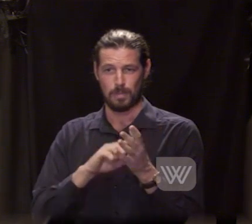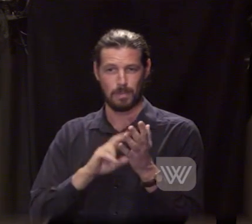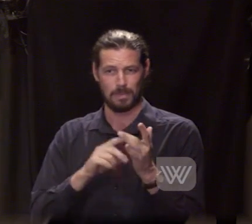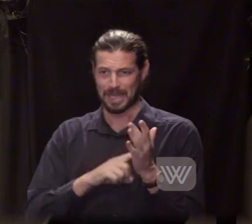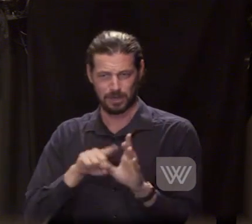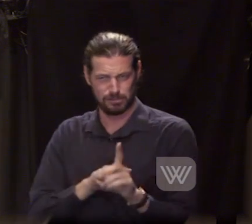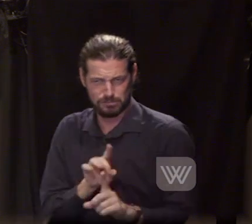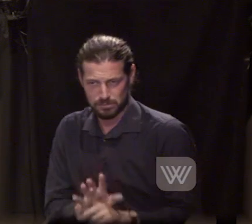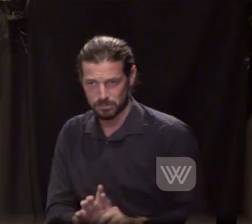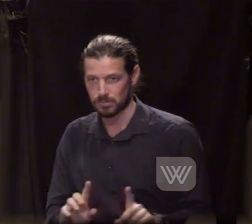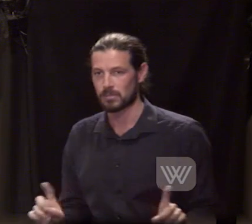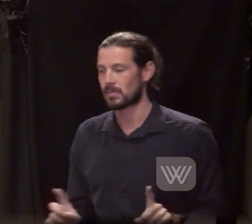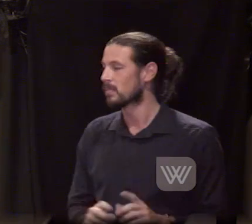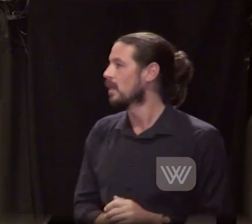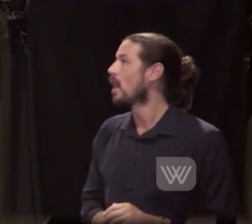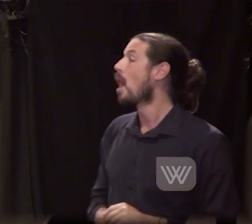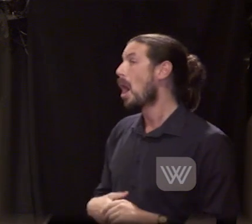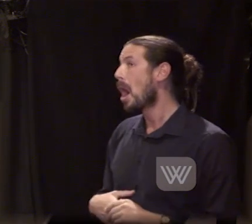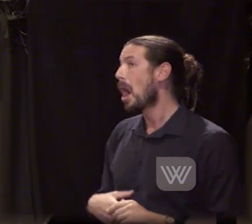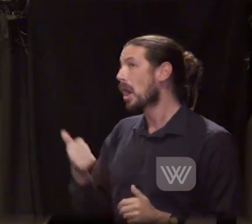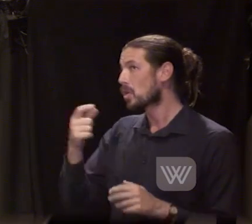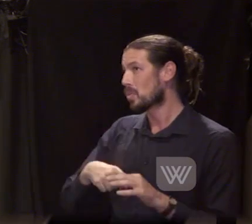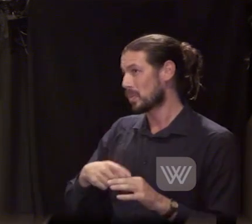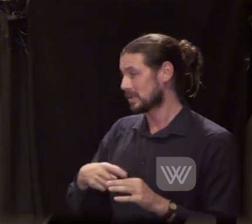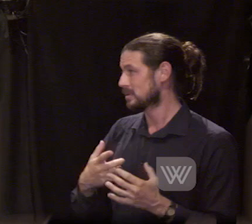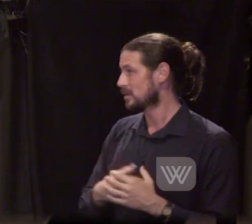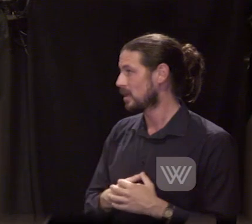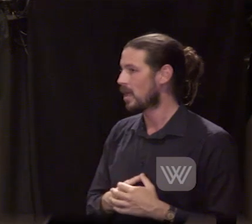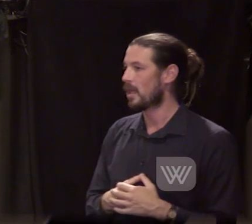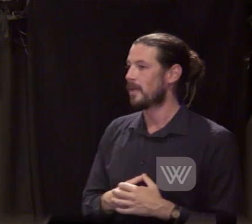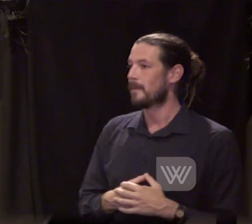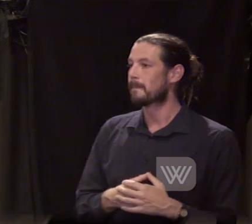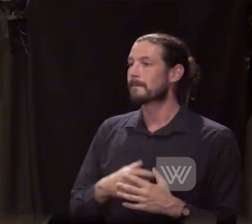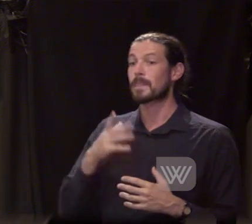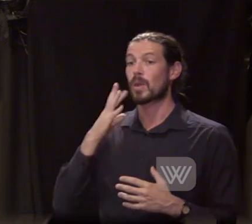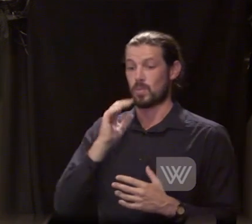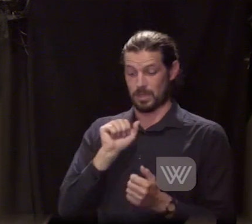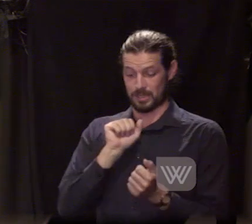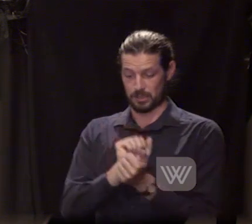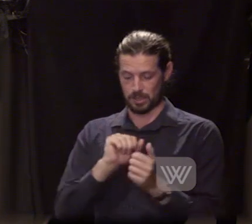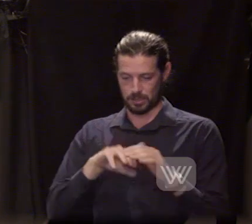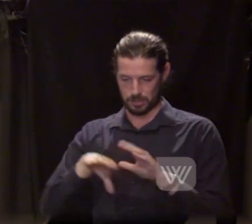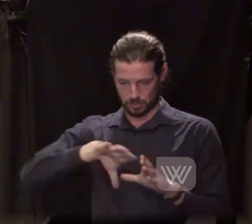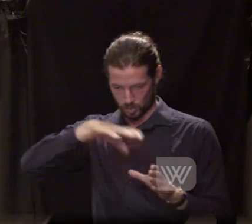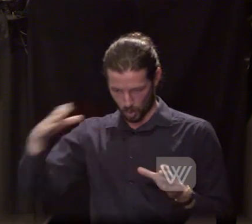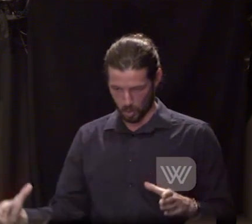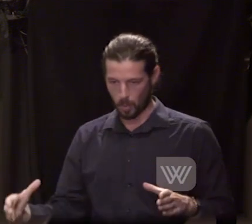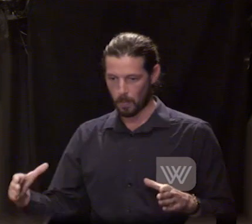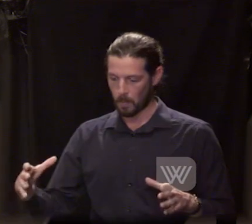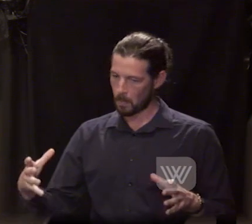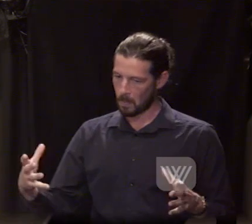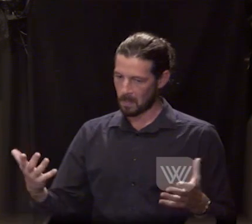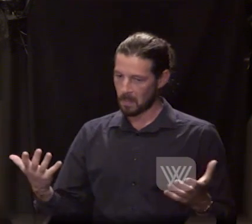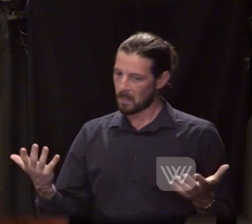I think it definitely has changed, especially being essentially stuck there where you actually have to focus on things. And we had to learn a lot while we were there. We